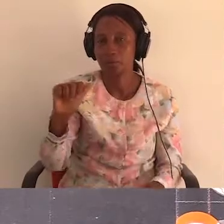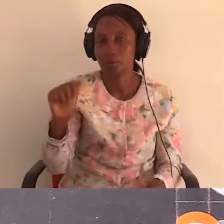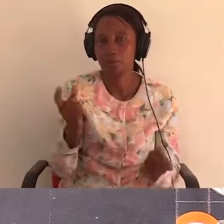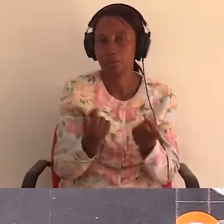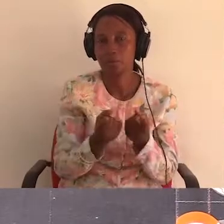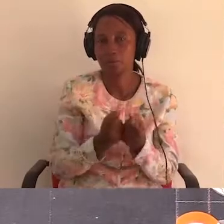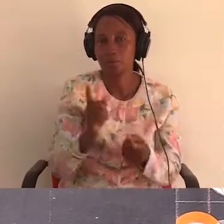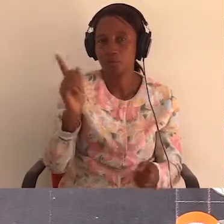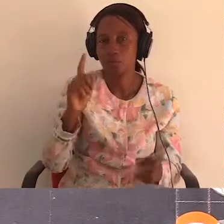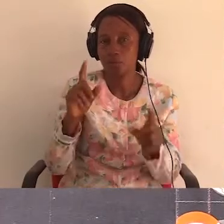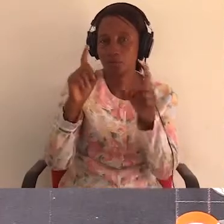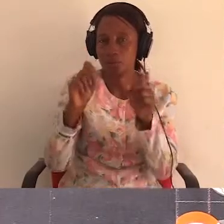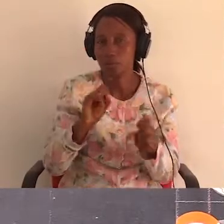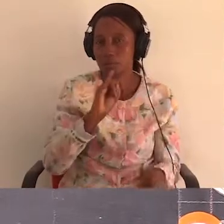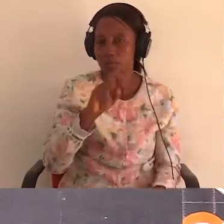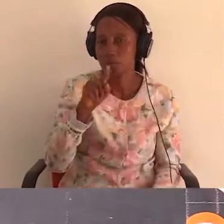What picture is this?